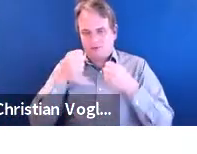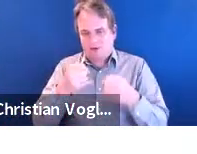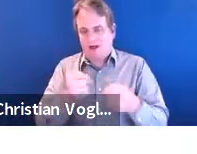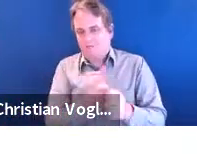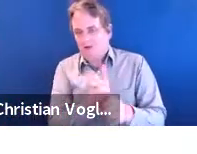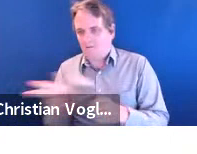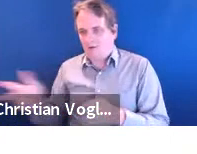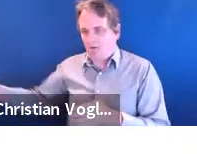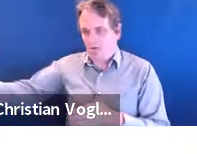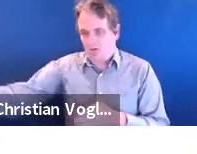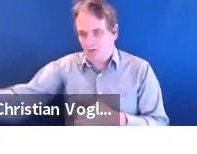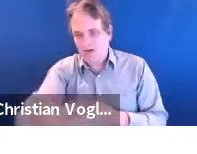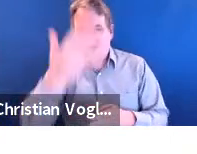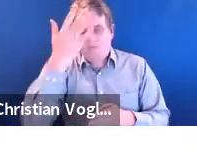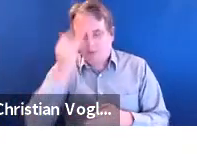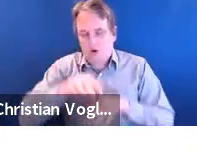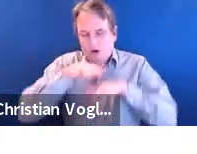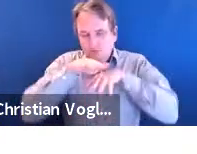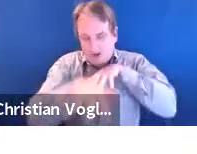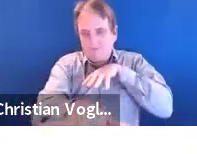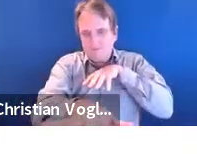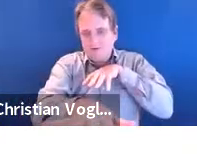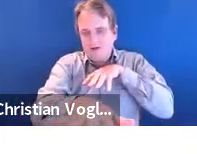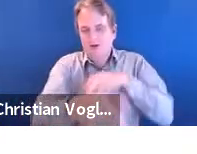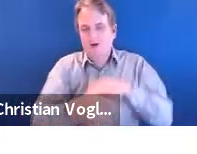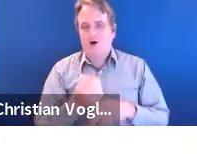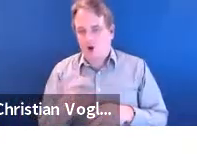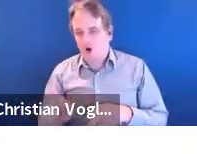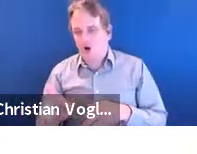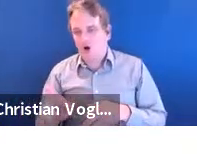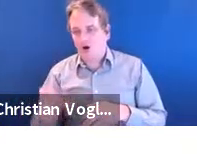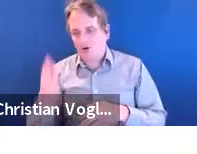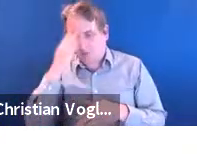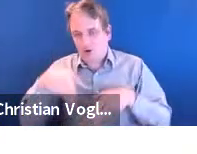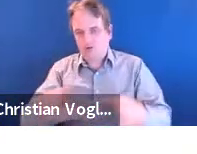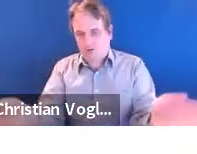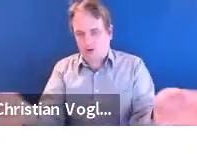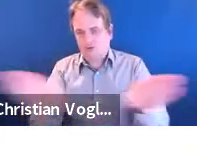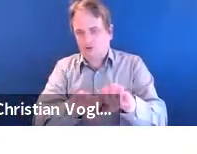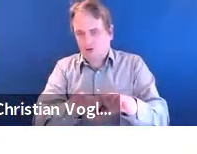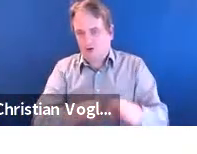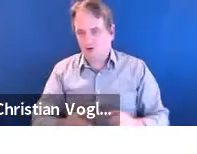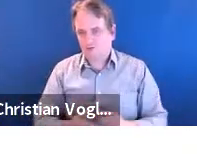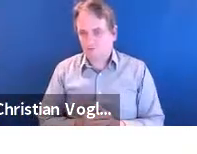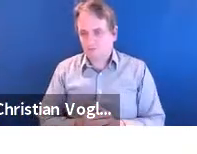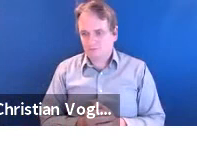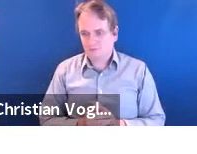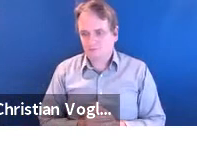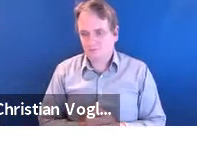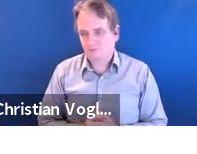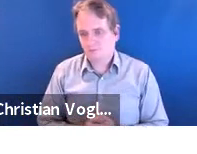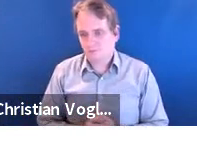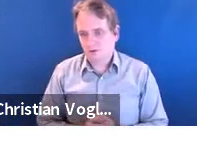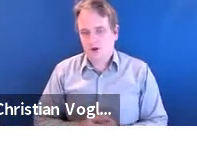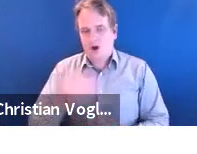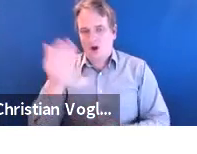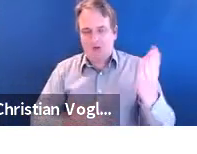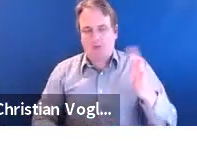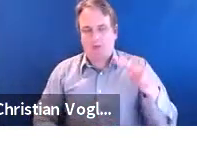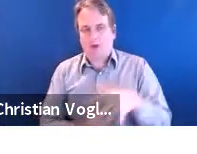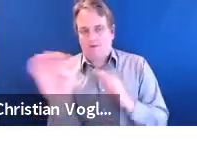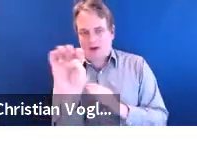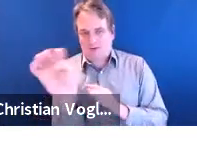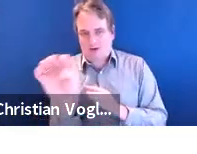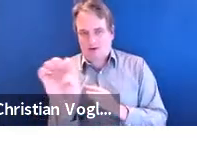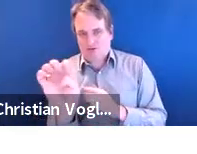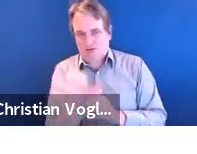going? For example, if we need to take a detour because of traffic or other road conditions, perhaps there's a road closure, how does